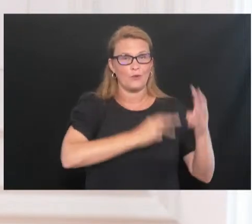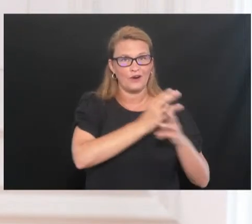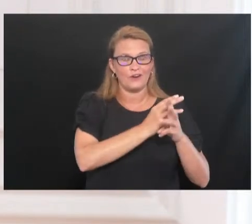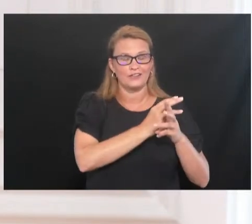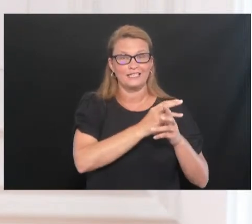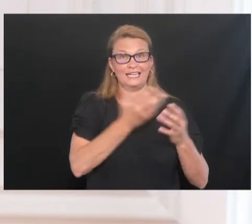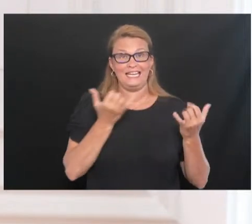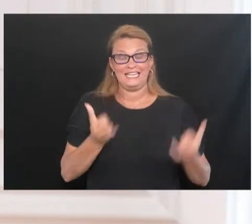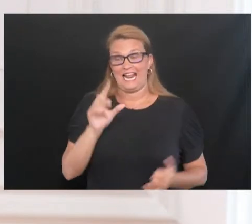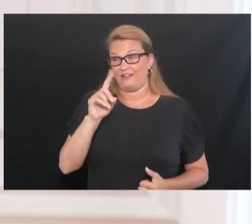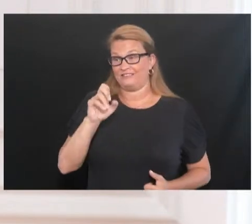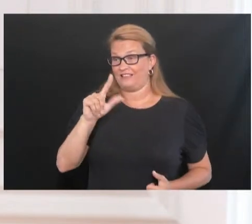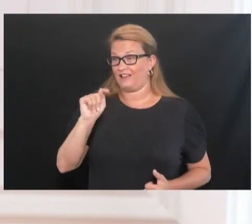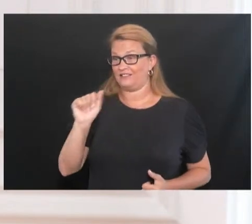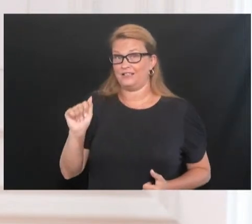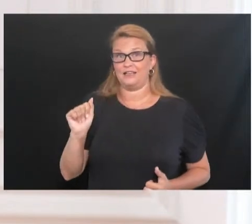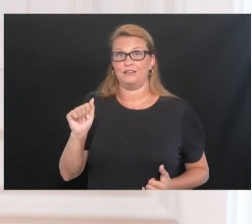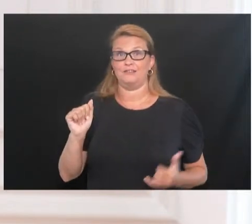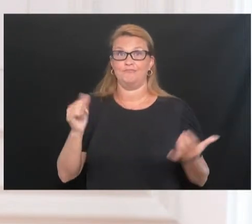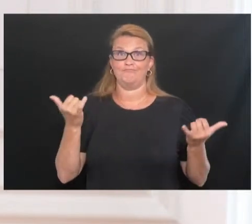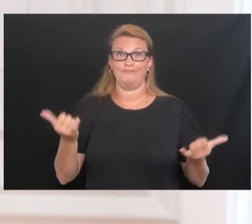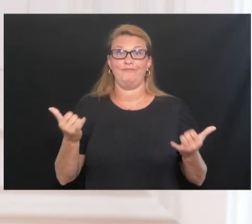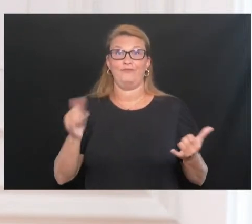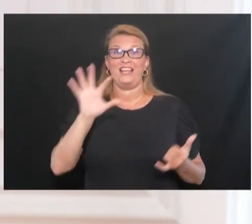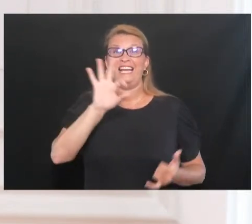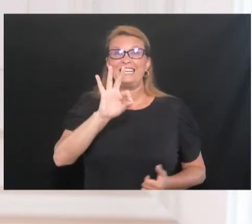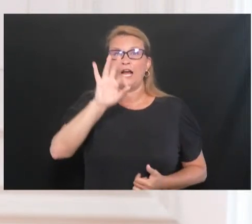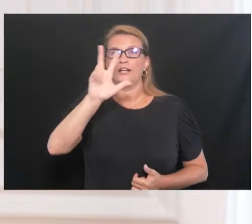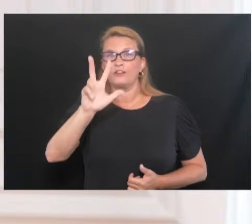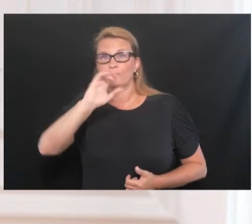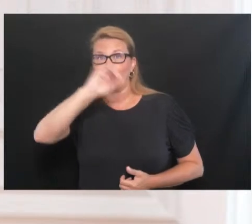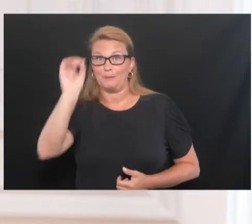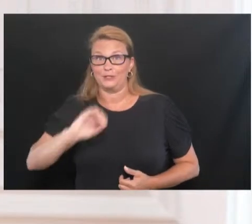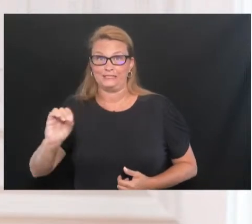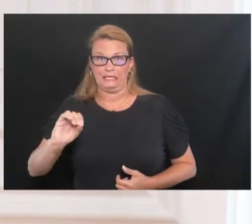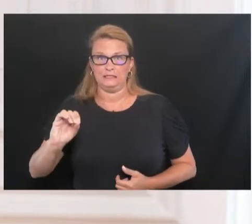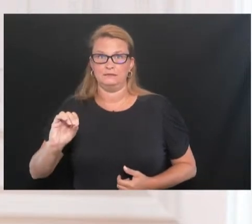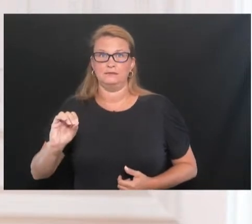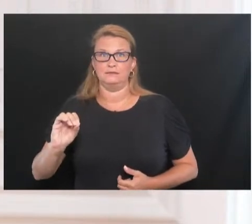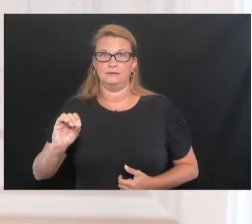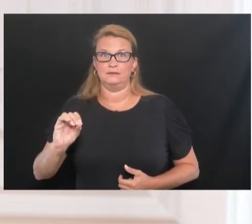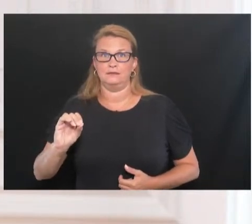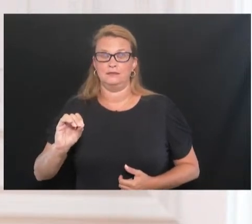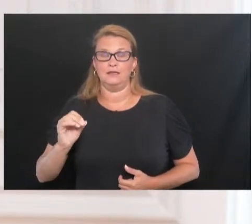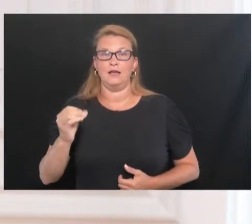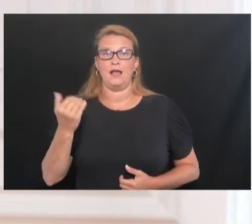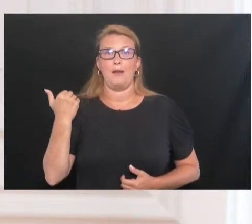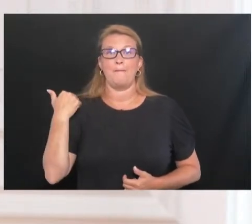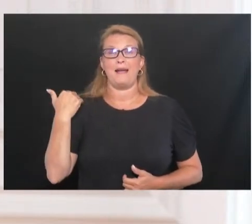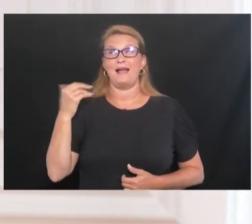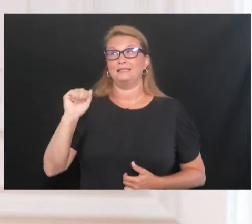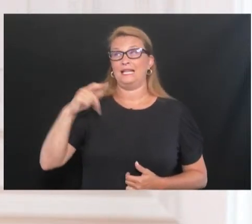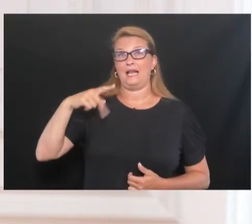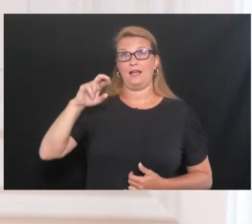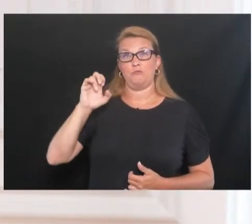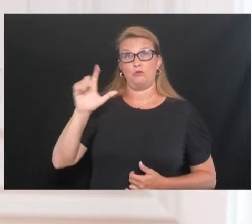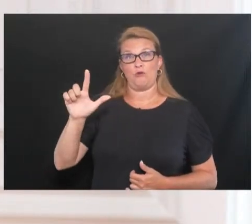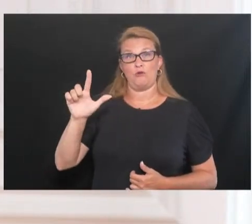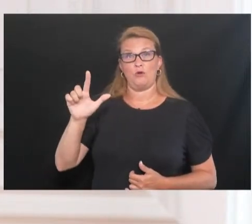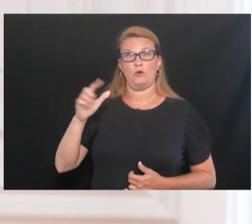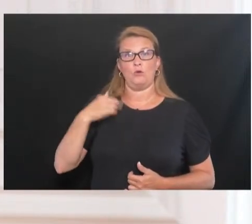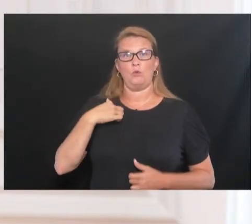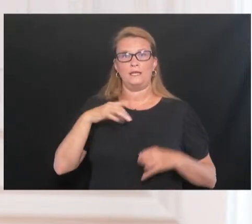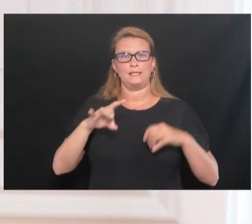of COVID-19 makes up 93% of the cases. In early April, when we started to find the